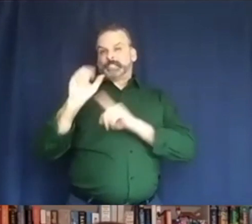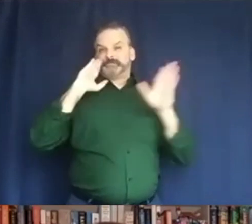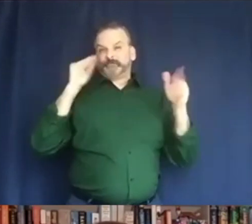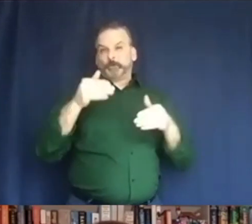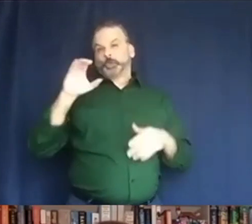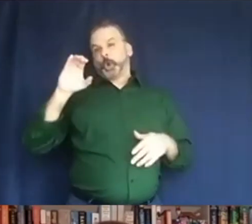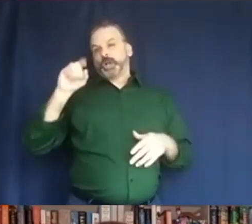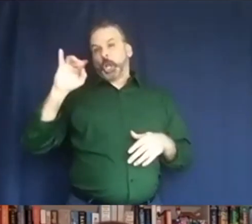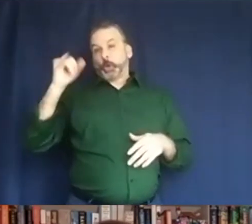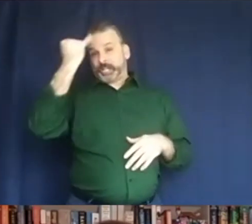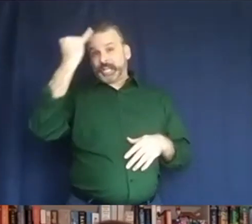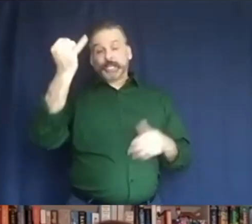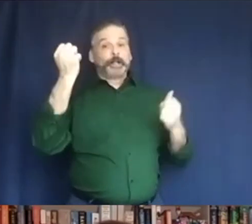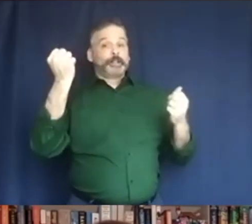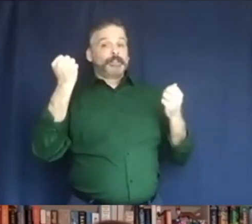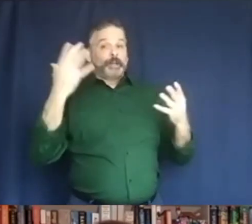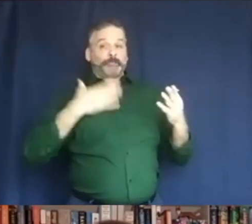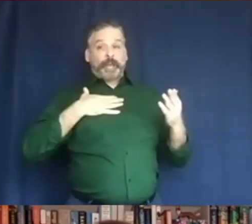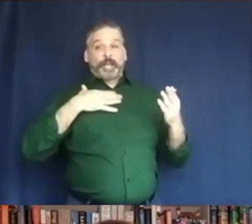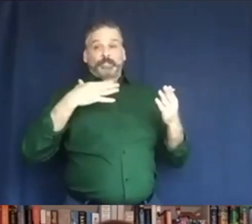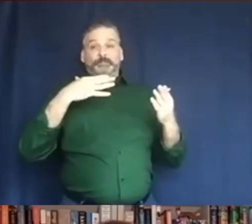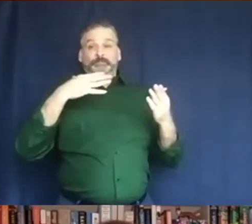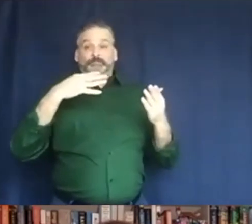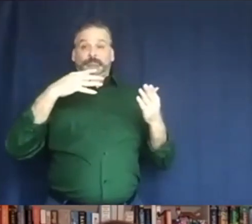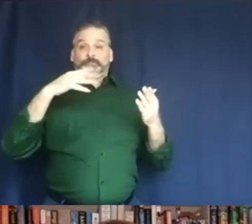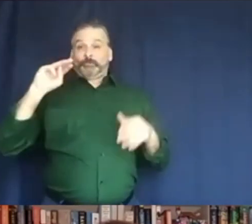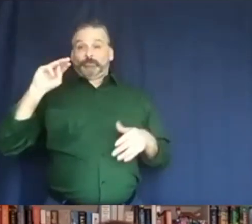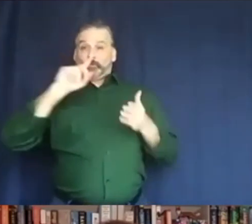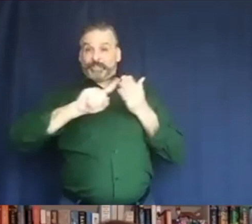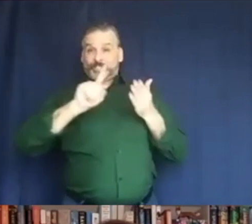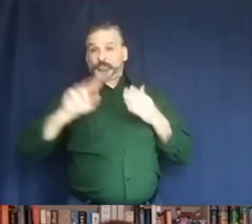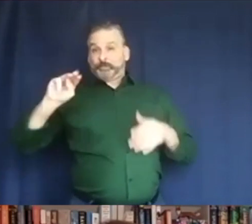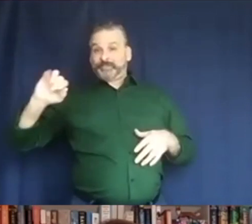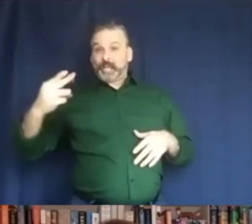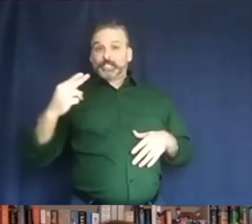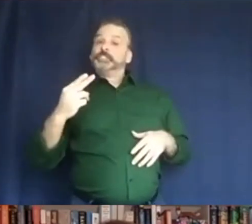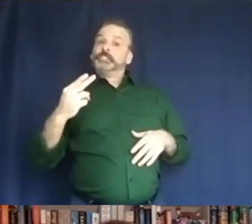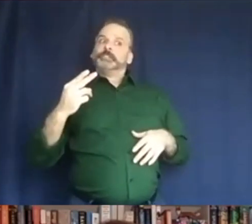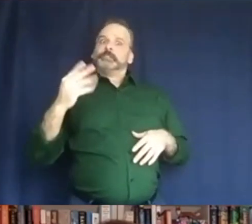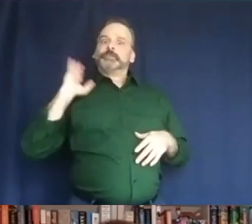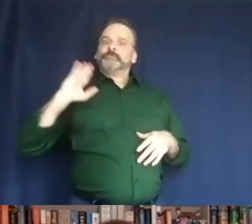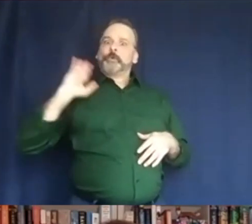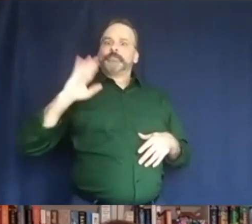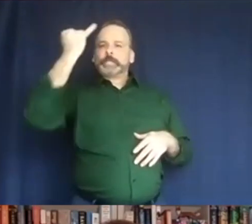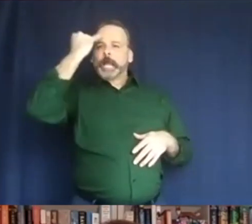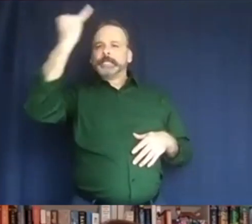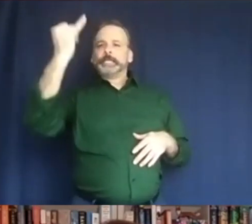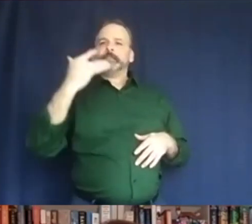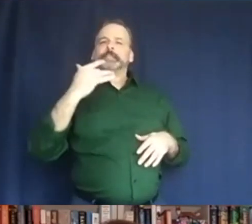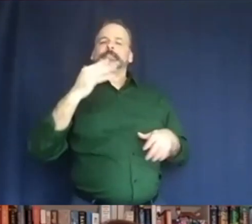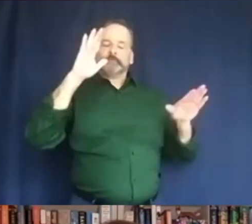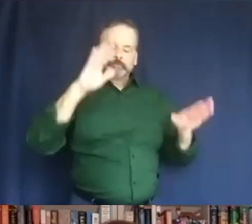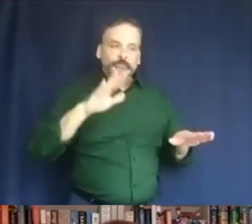of the mythology that I research, there is this sense of kind of reverence or this idea that, you know,